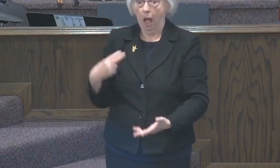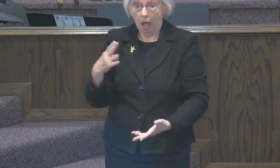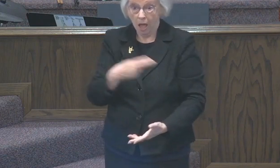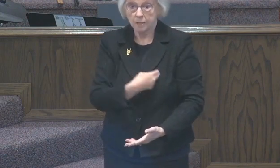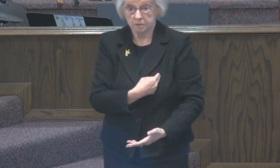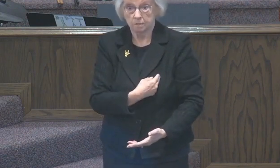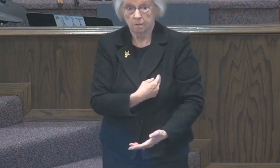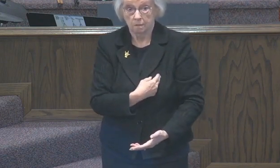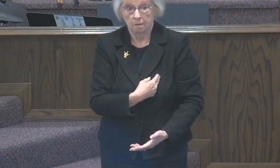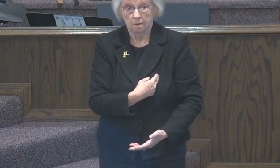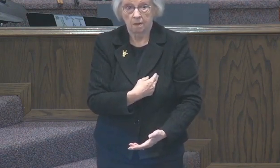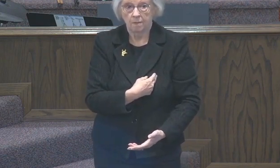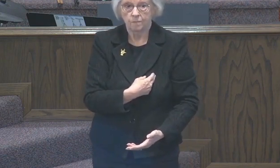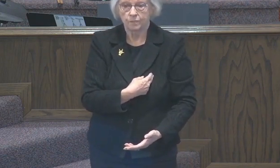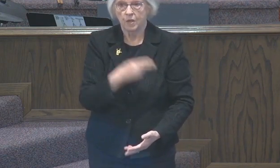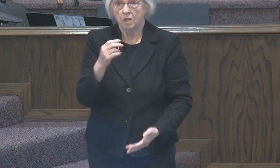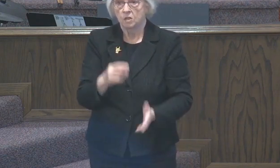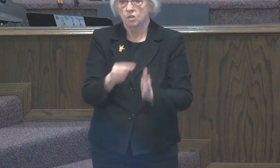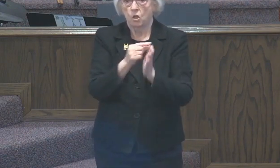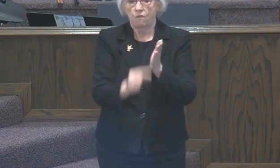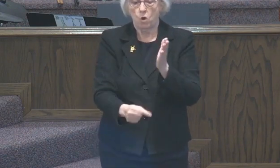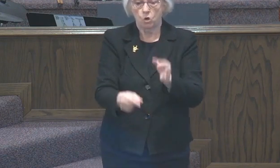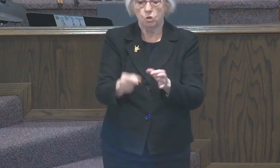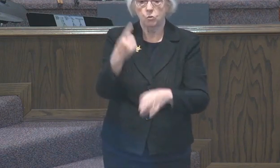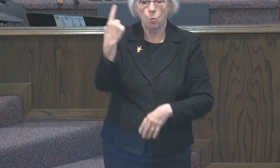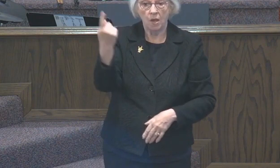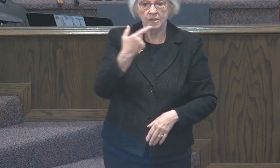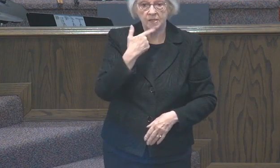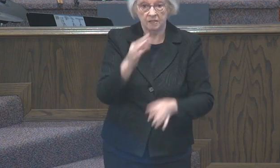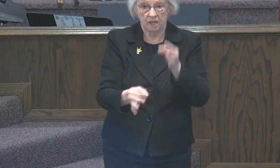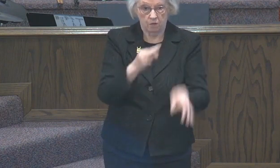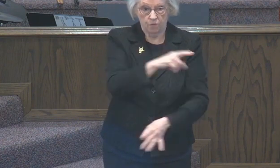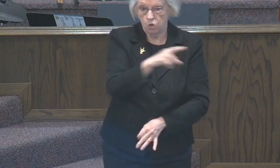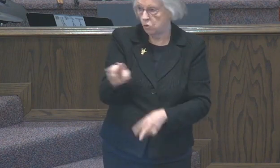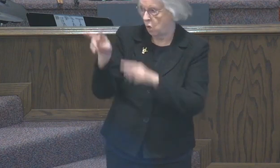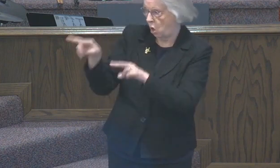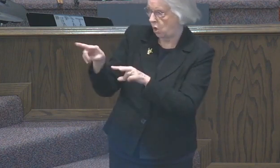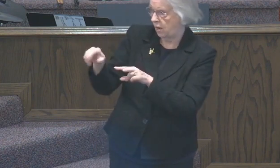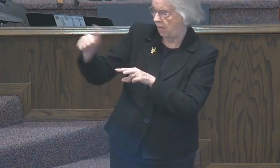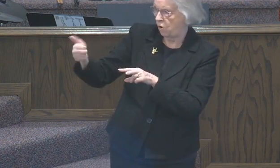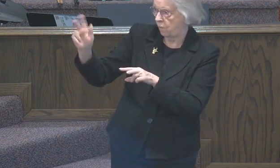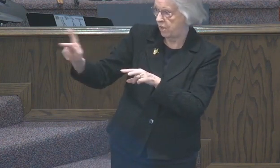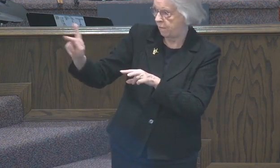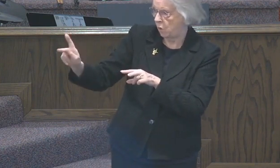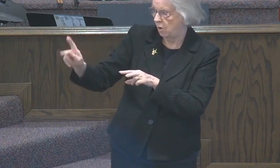So verse 1 says, judge not, lest ye be judged. Well, verse 12 says,